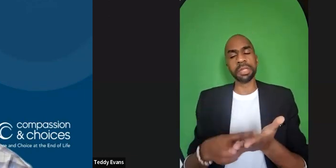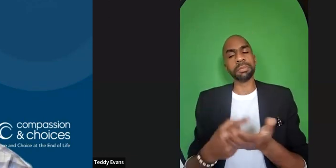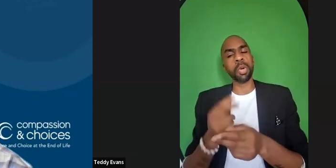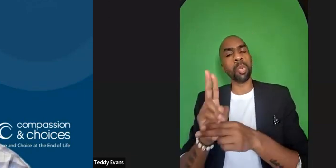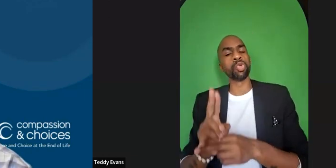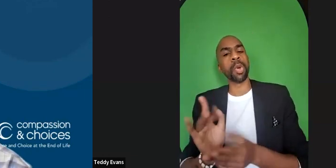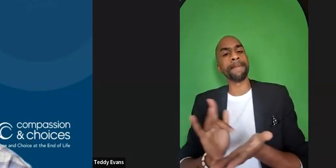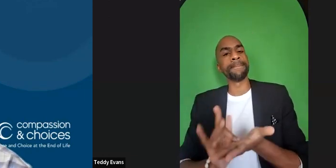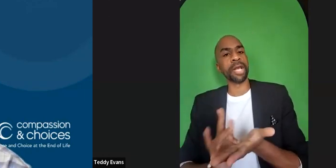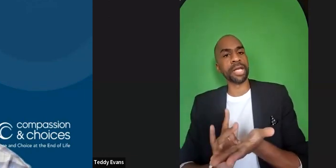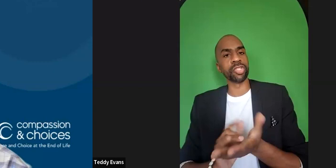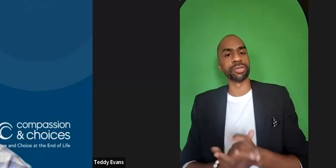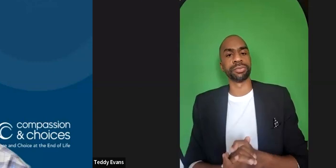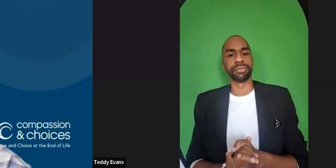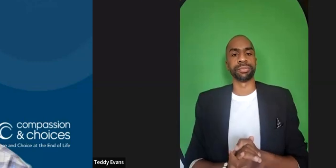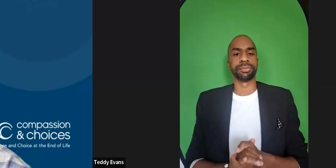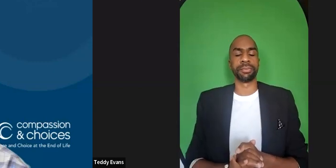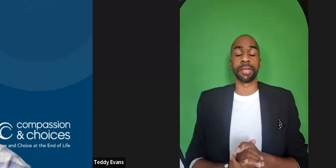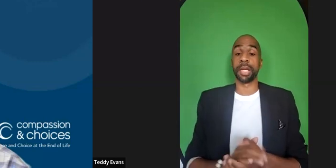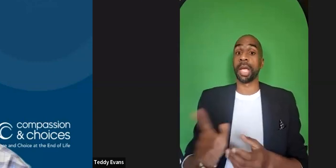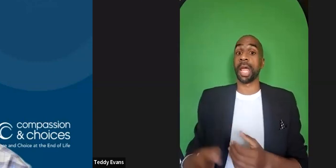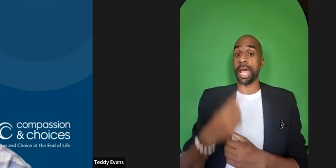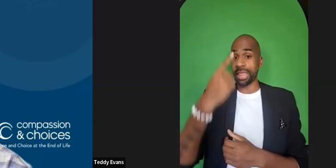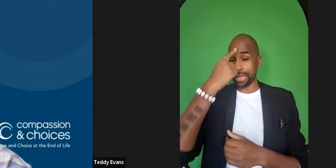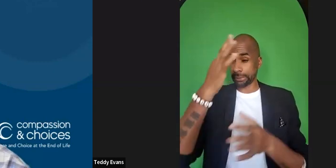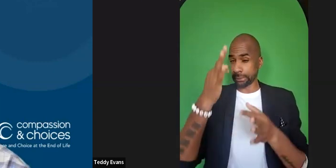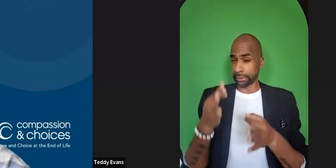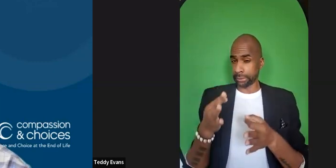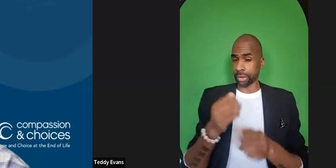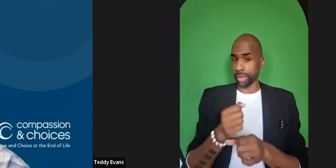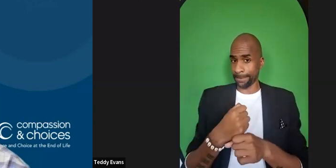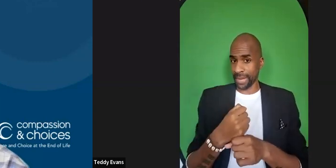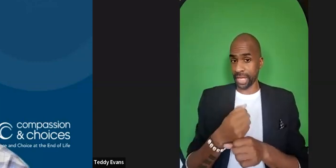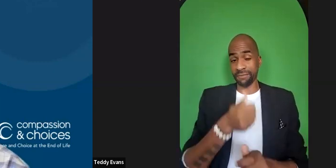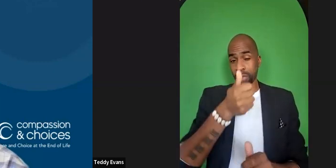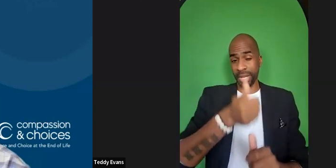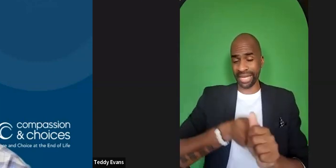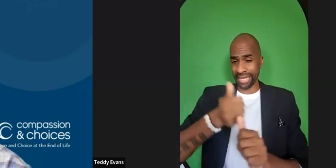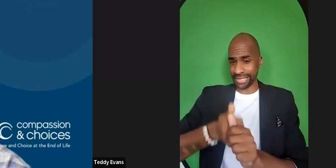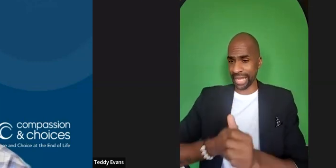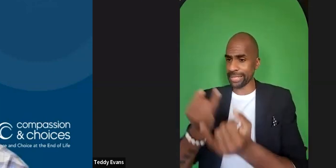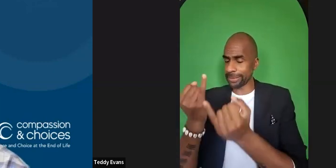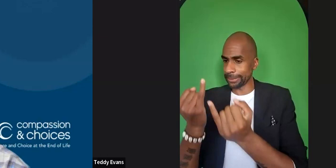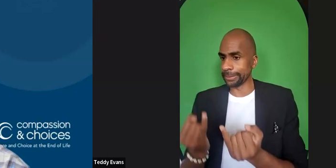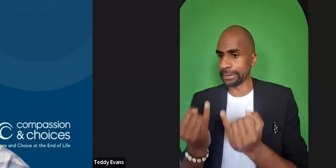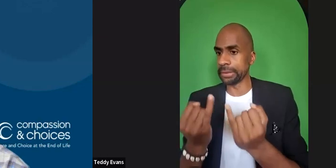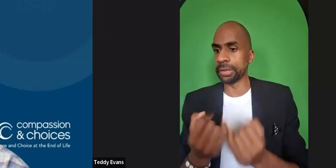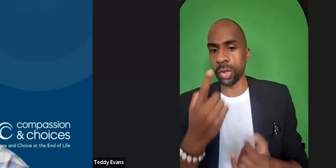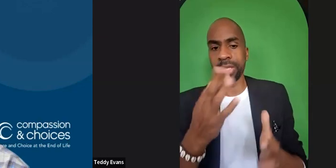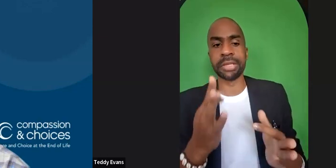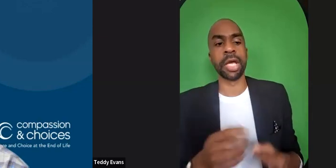And then in terms of decision making, you know, we really, for each individual decision, we have to assess the